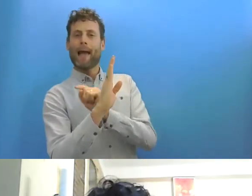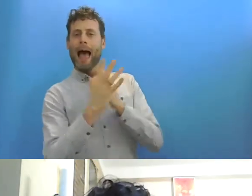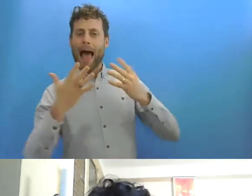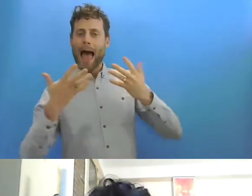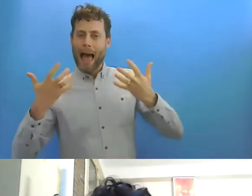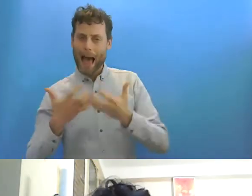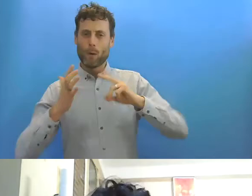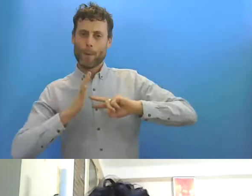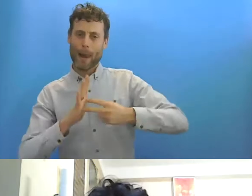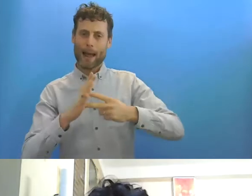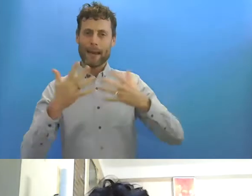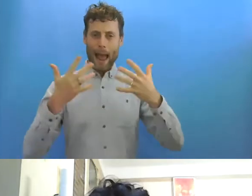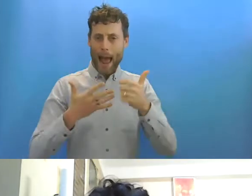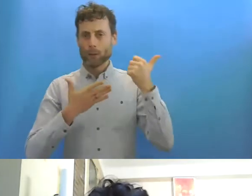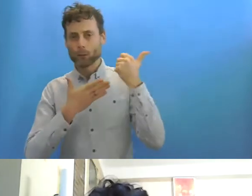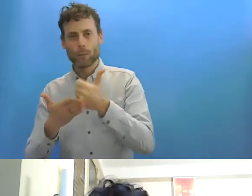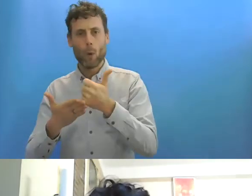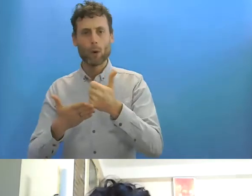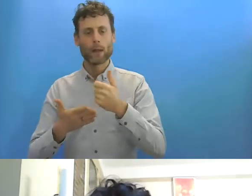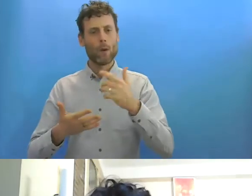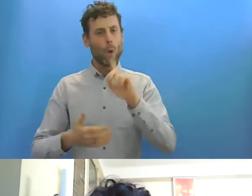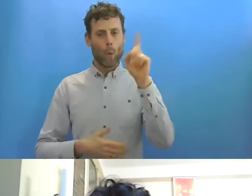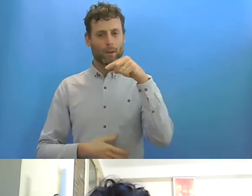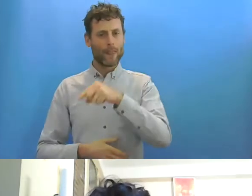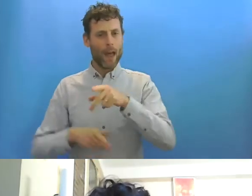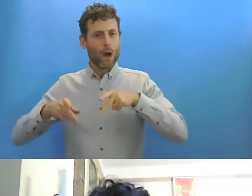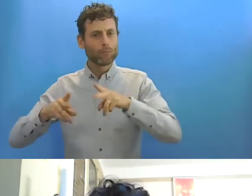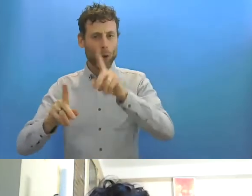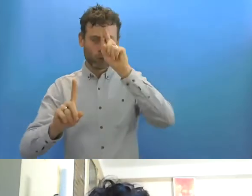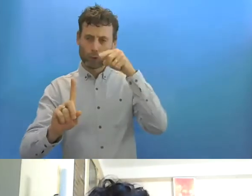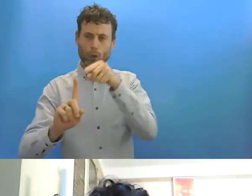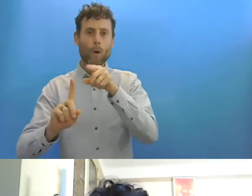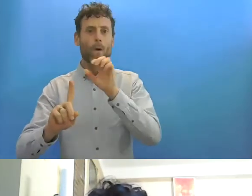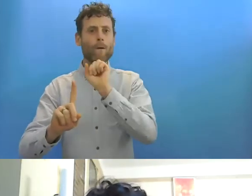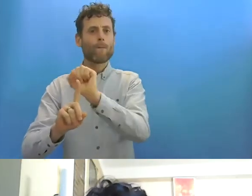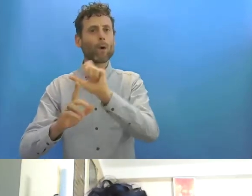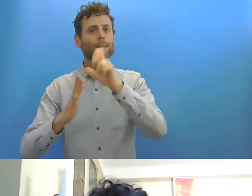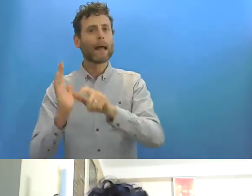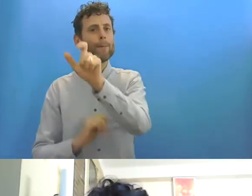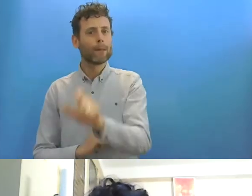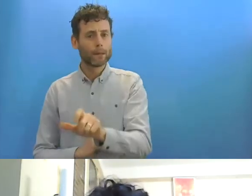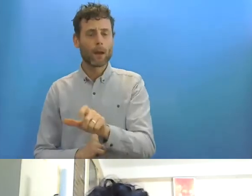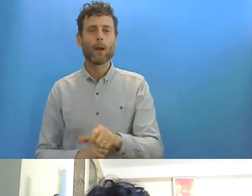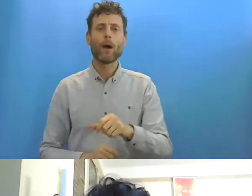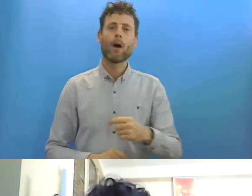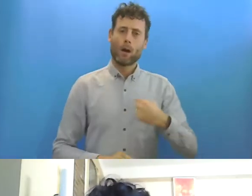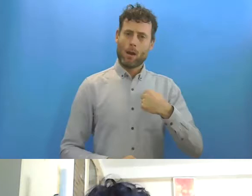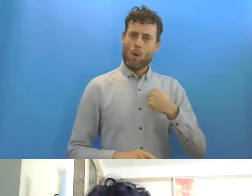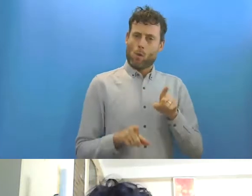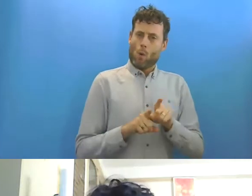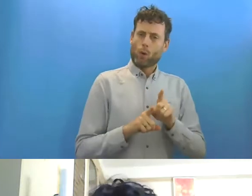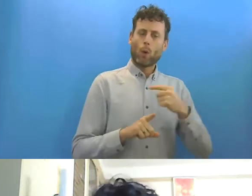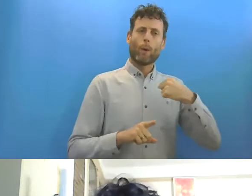from a disability centered perspective, and also kind of broadening the many ways I've understood a disabled